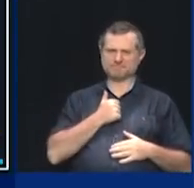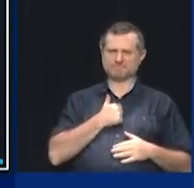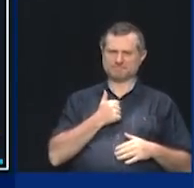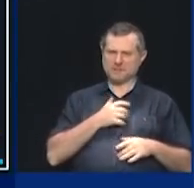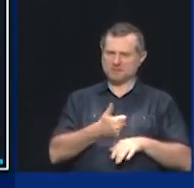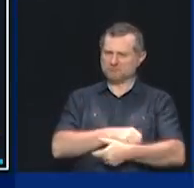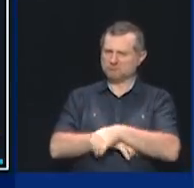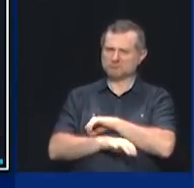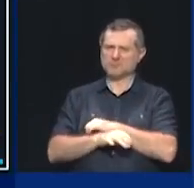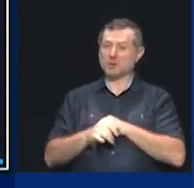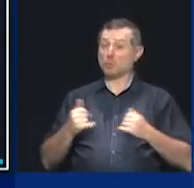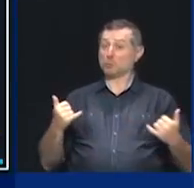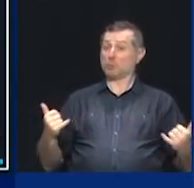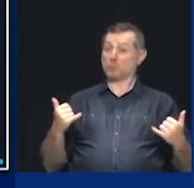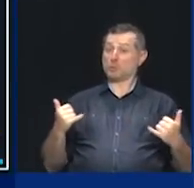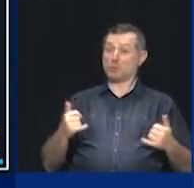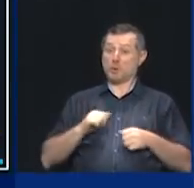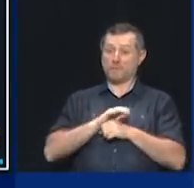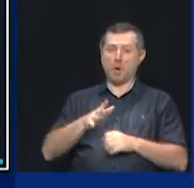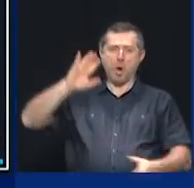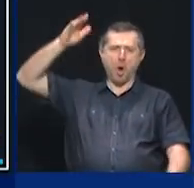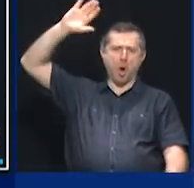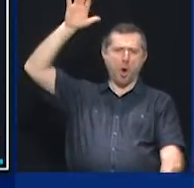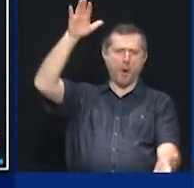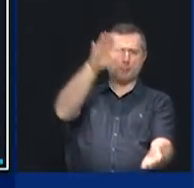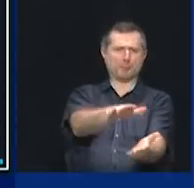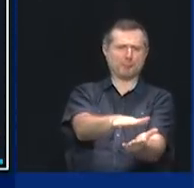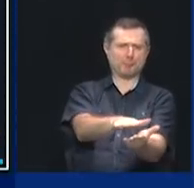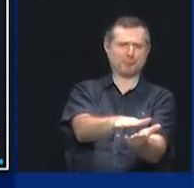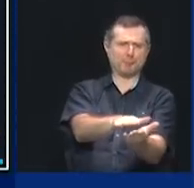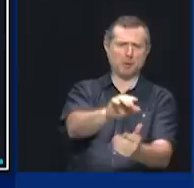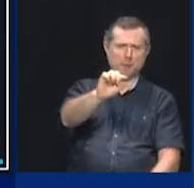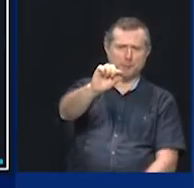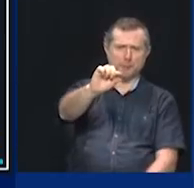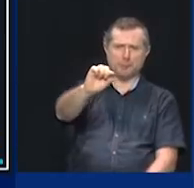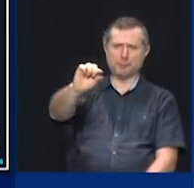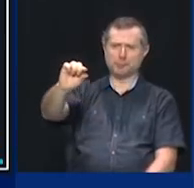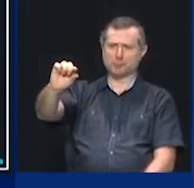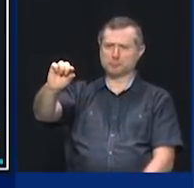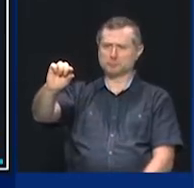lowest rate of infection in the United States of America.